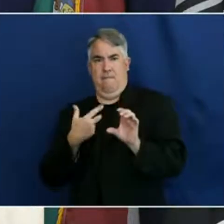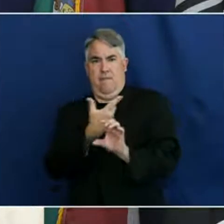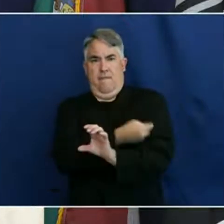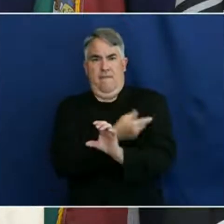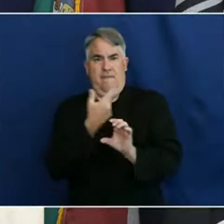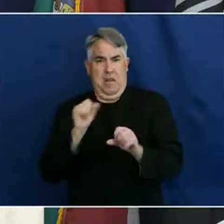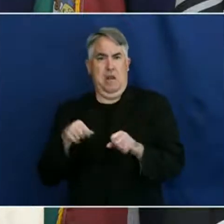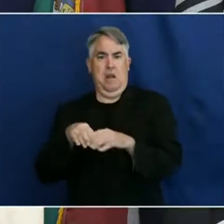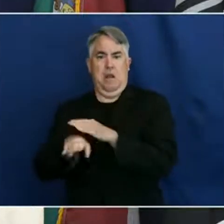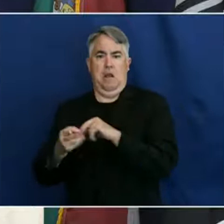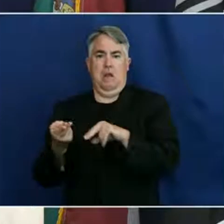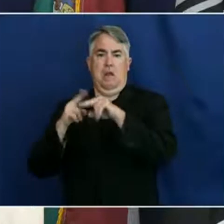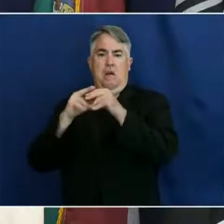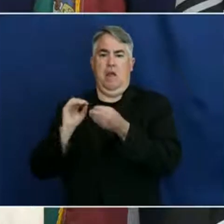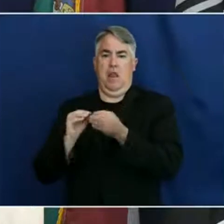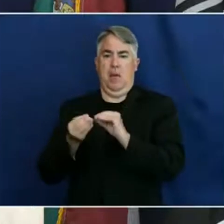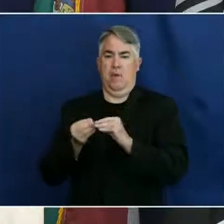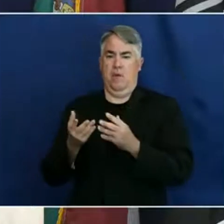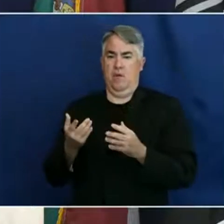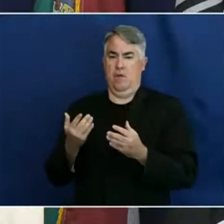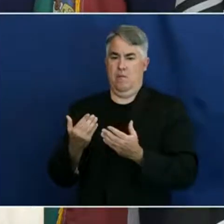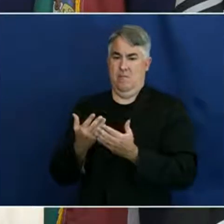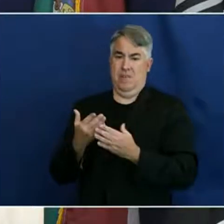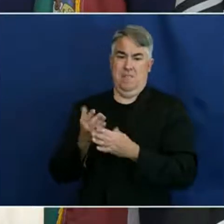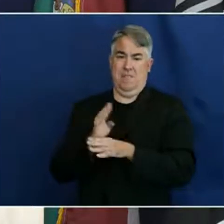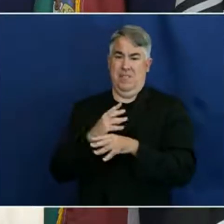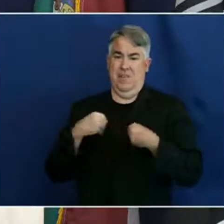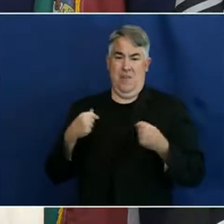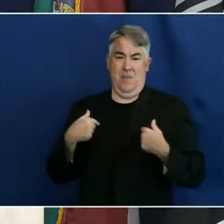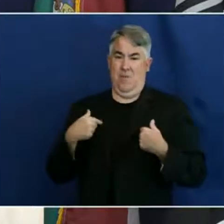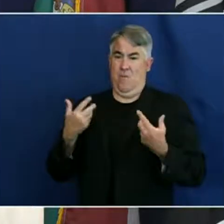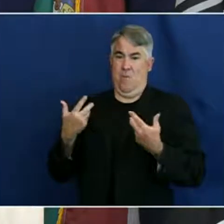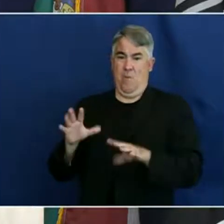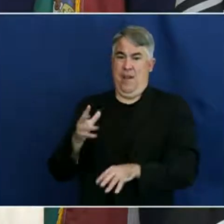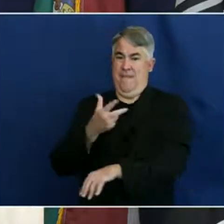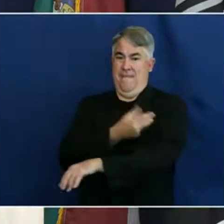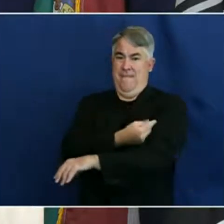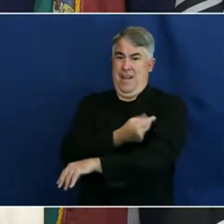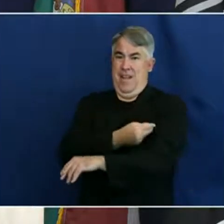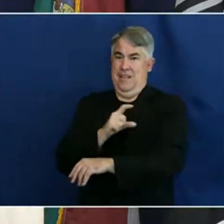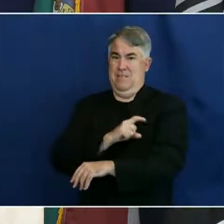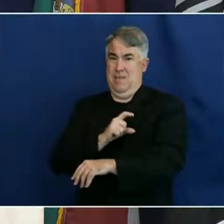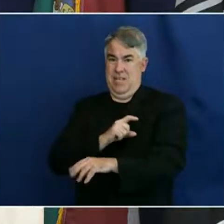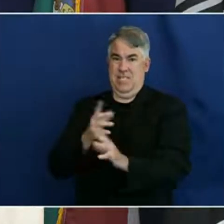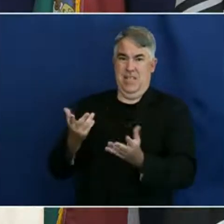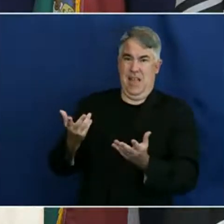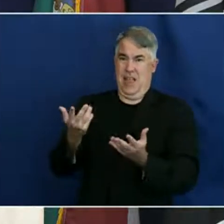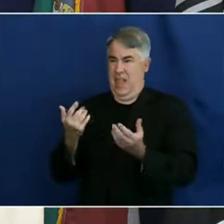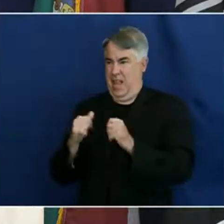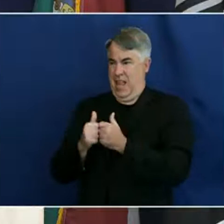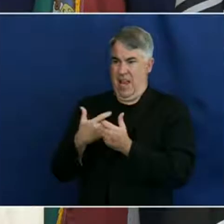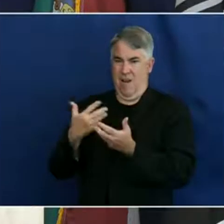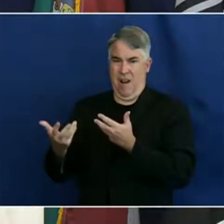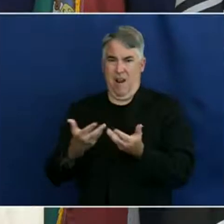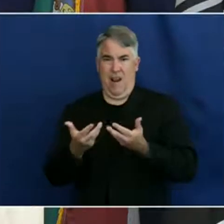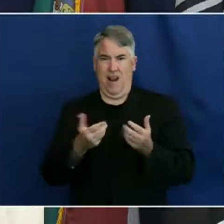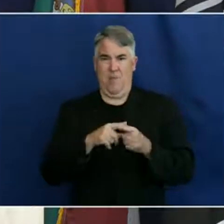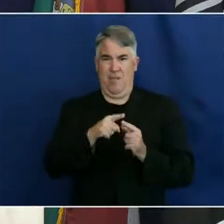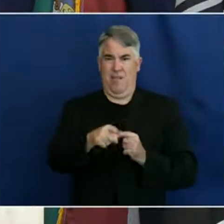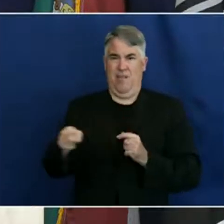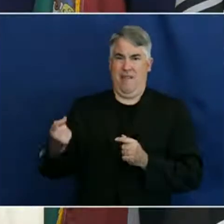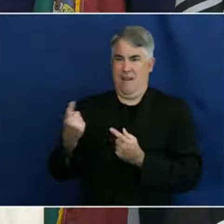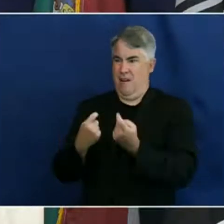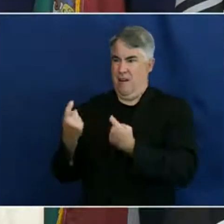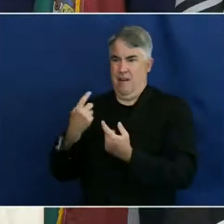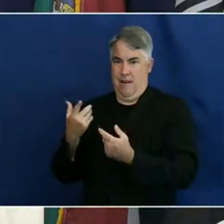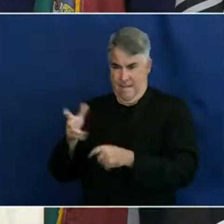people, business owners, that they don't want to be the vaccination police and are concerned about forged vaccination cards. So can you